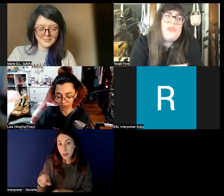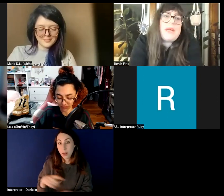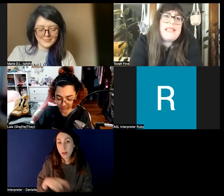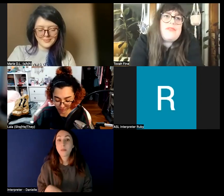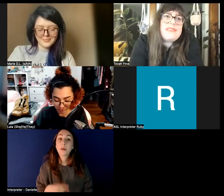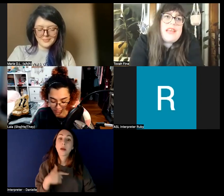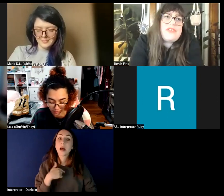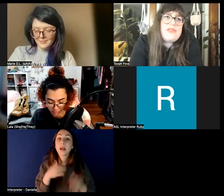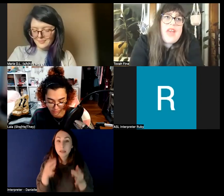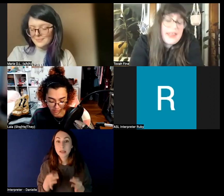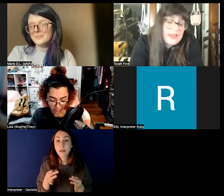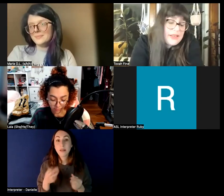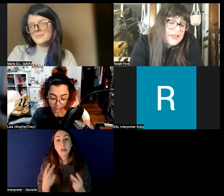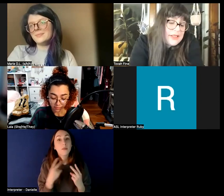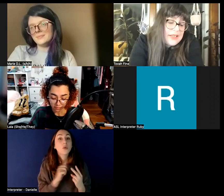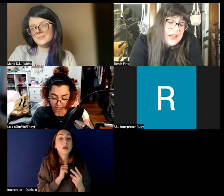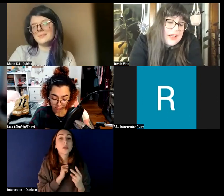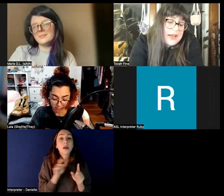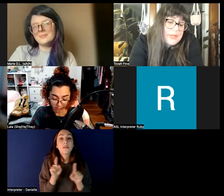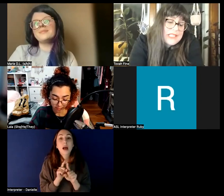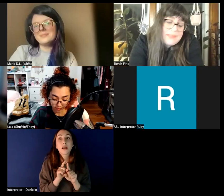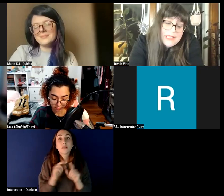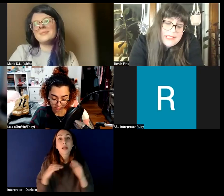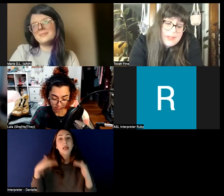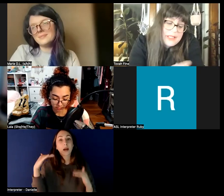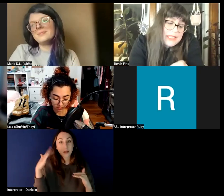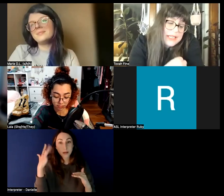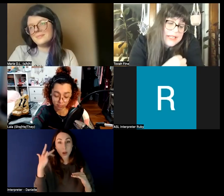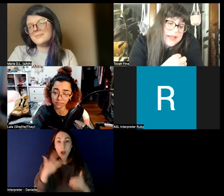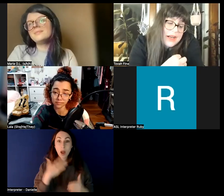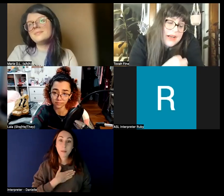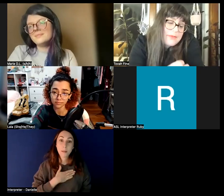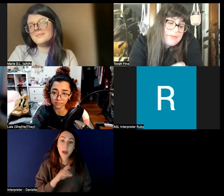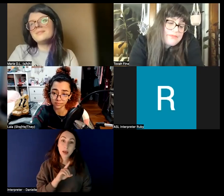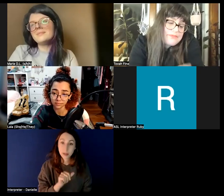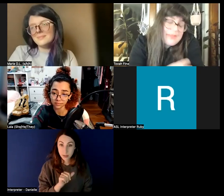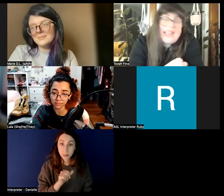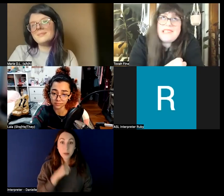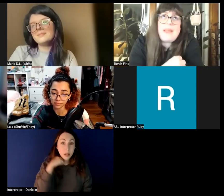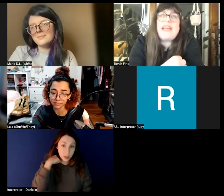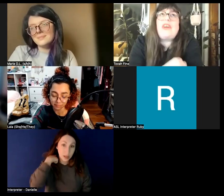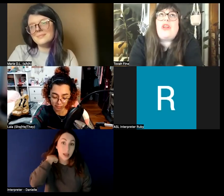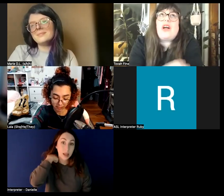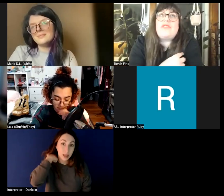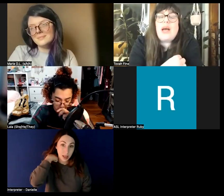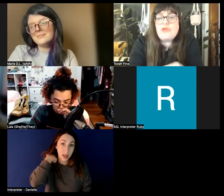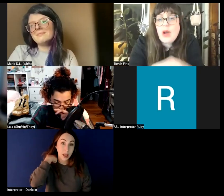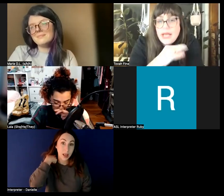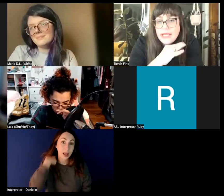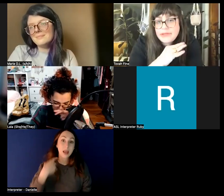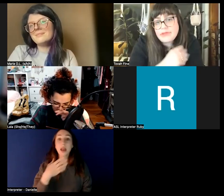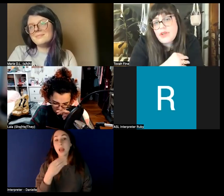definitely viewed myself as lesser than because of my disability. And I spent like a lot of